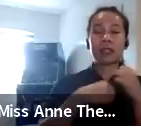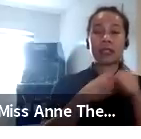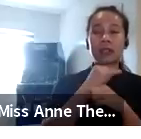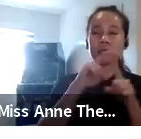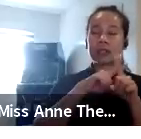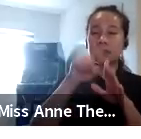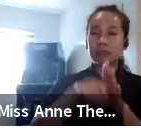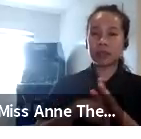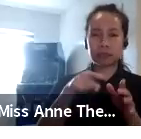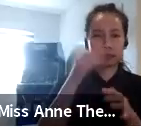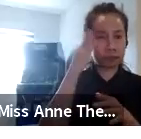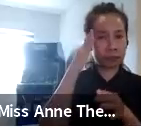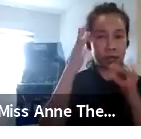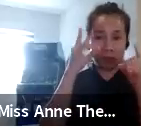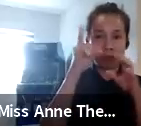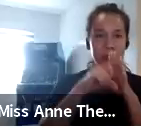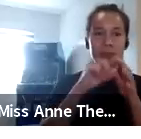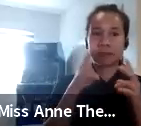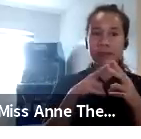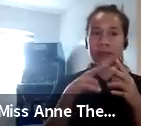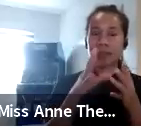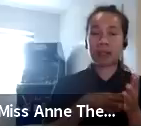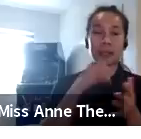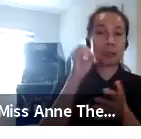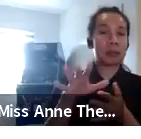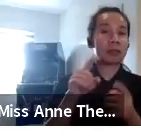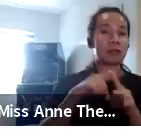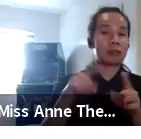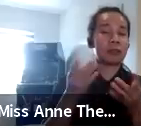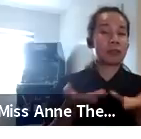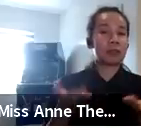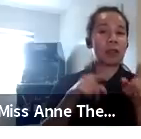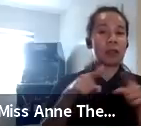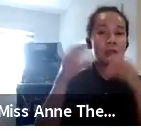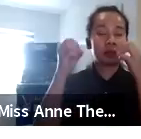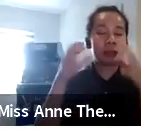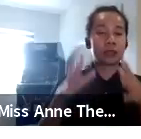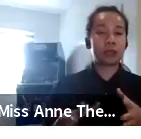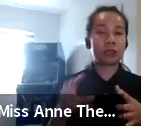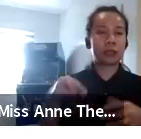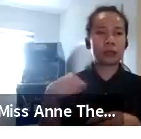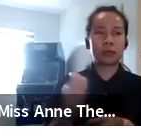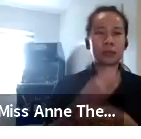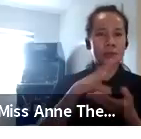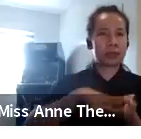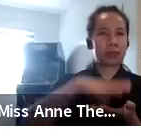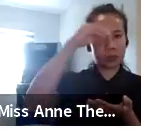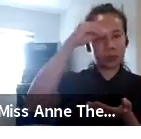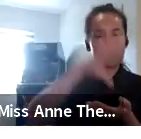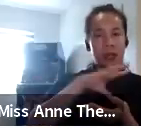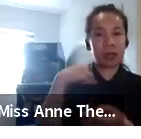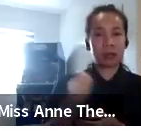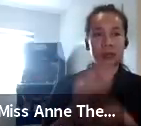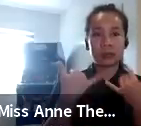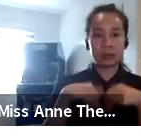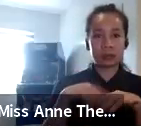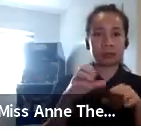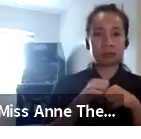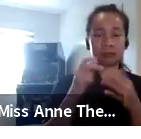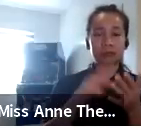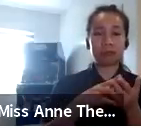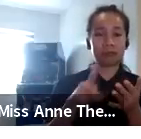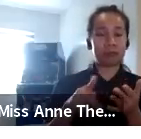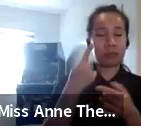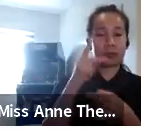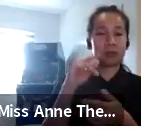education is expensive, but here as teachers, we learn and we get paid. We have so